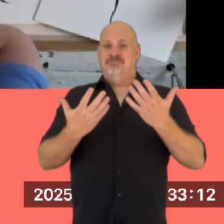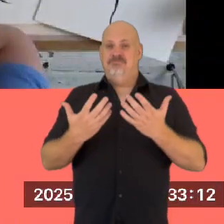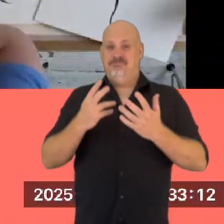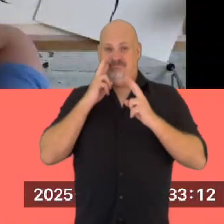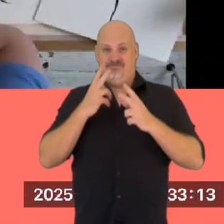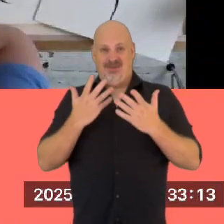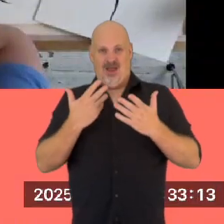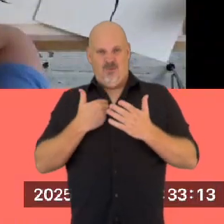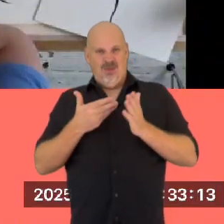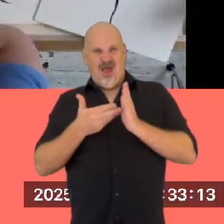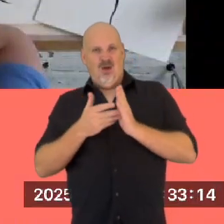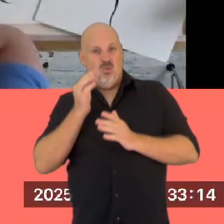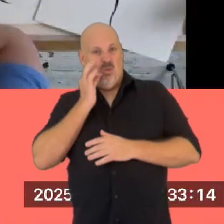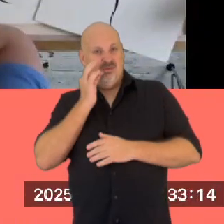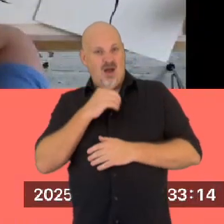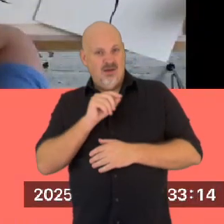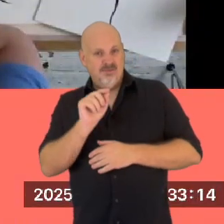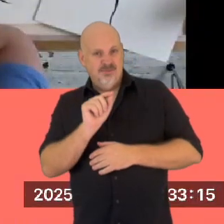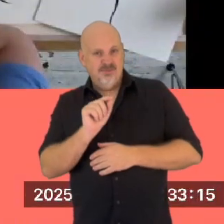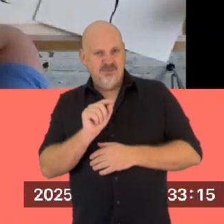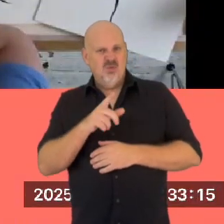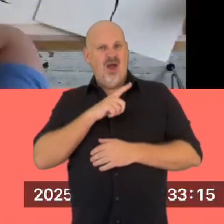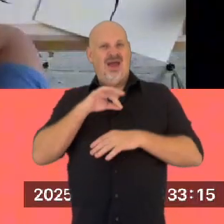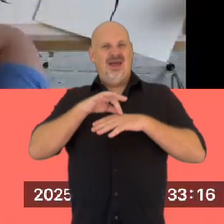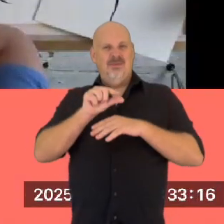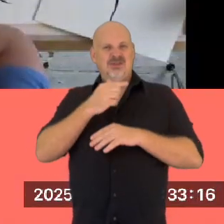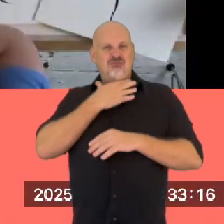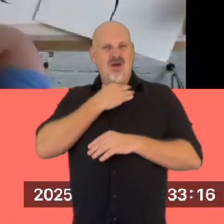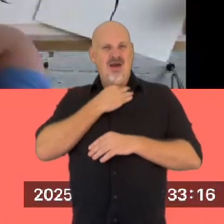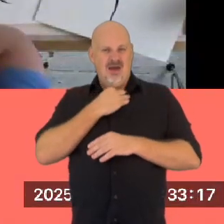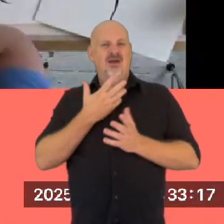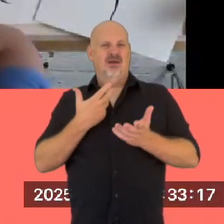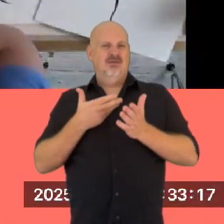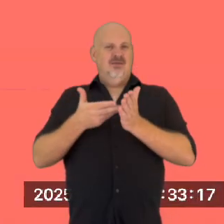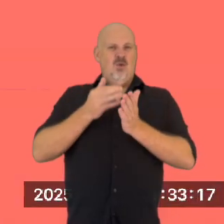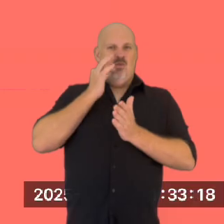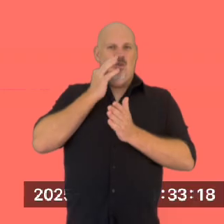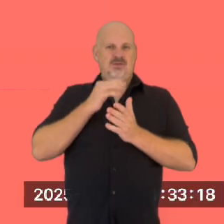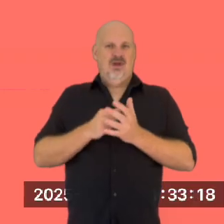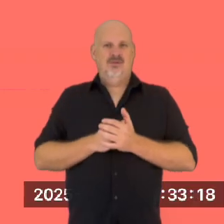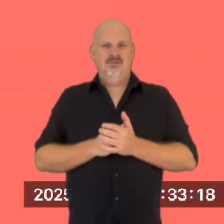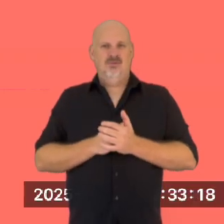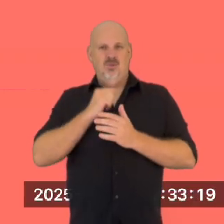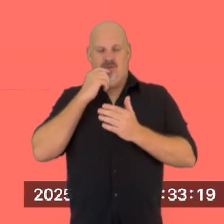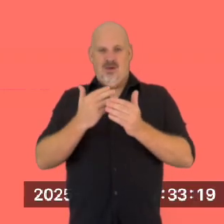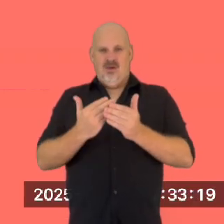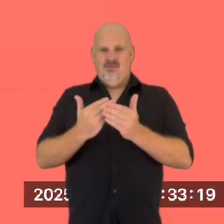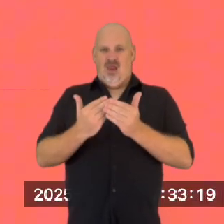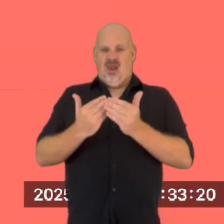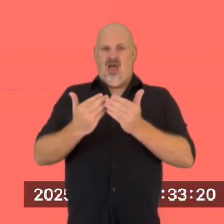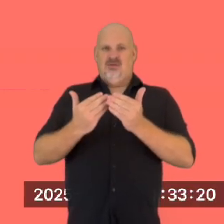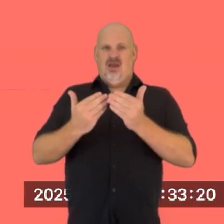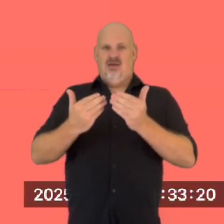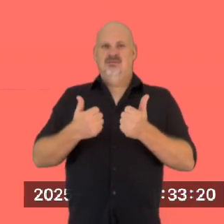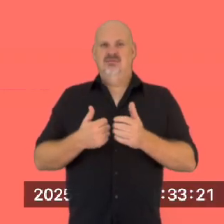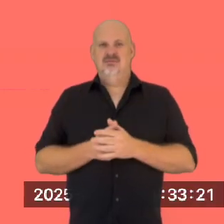works appearing. You can see how I'm now adding a little bit of water to here. The ink's pretty much dry, which is great.